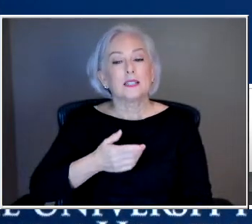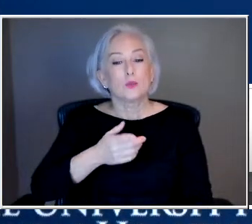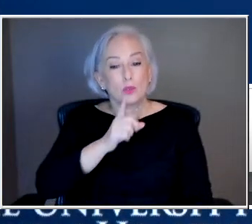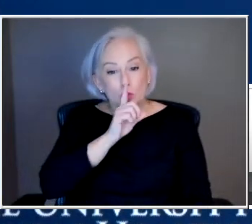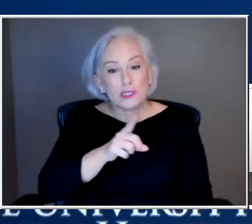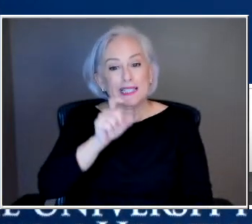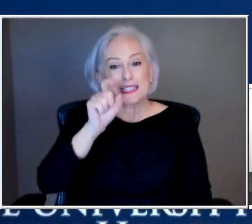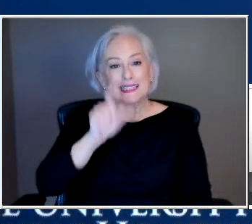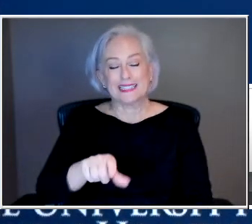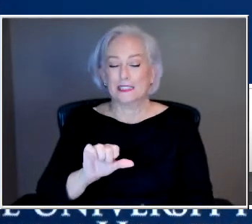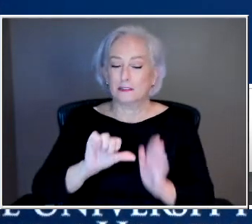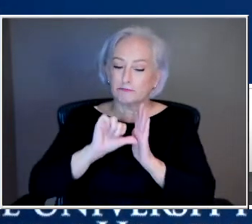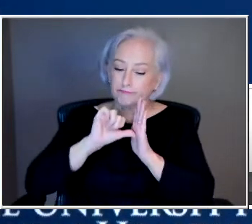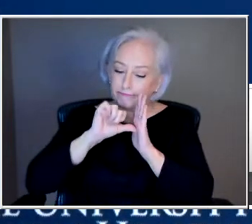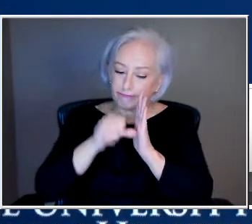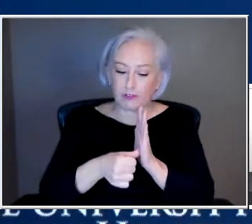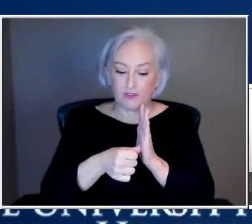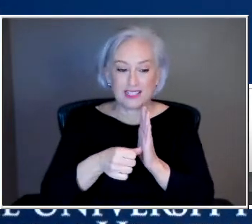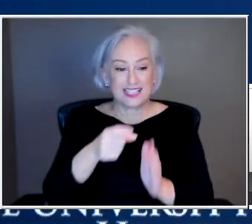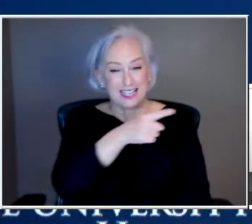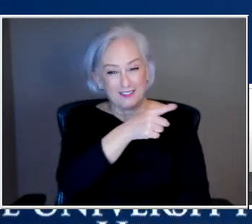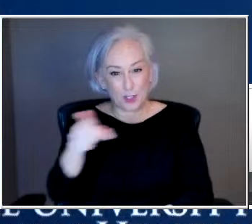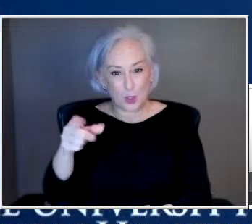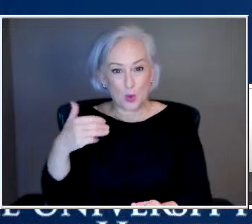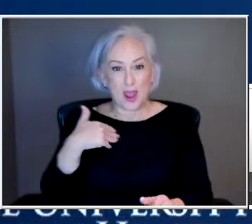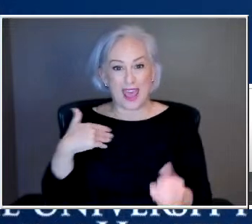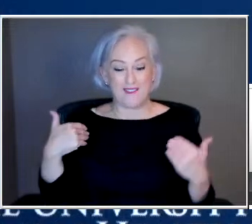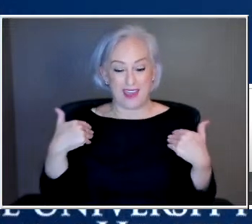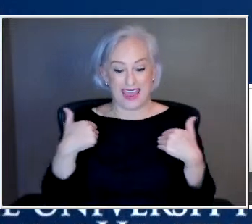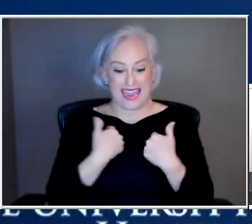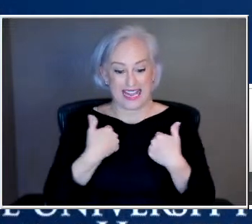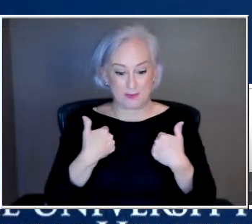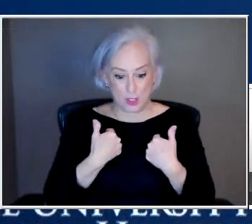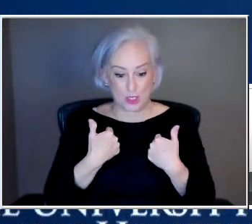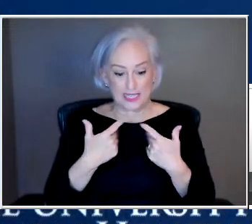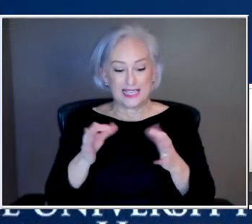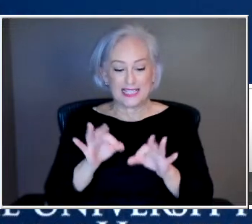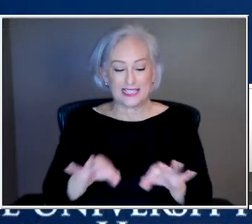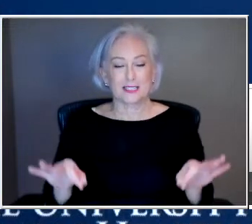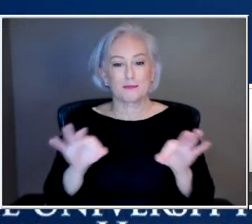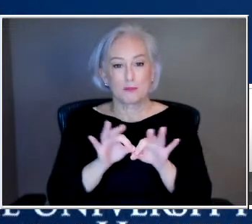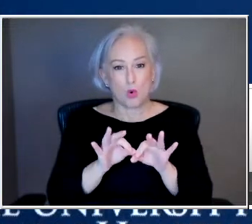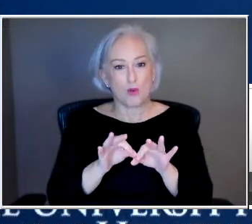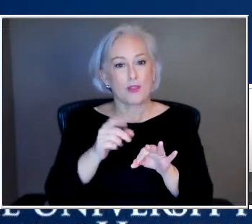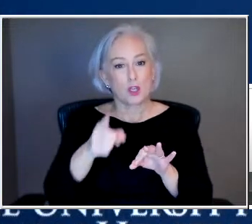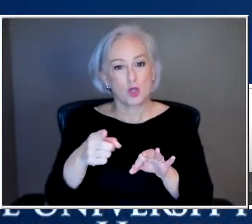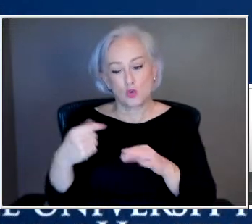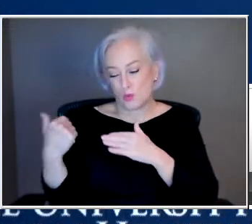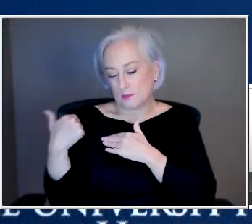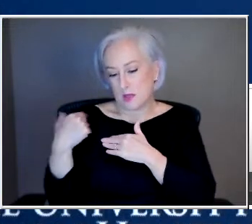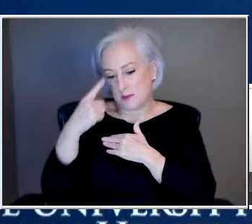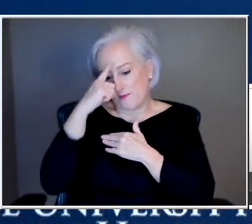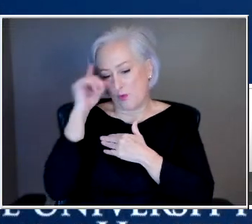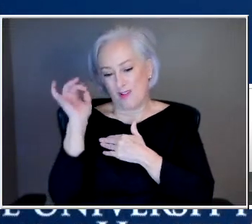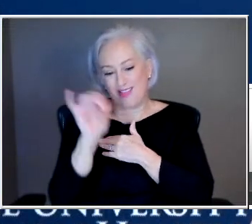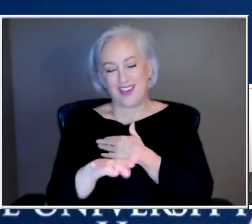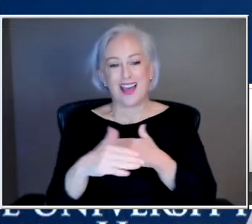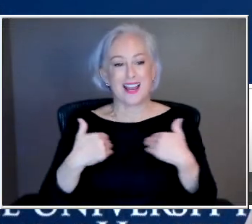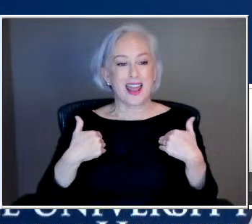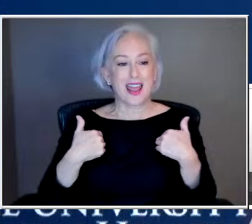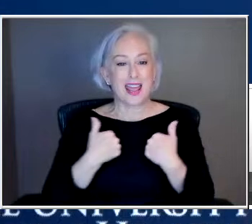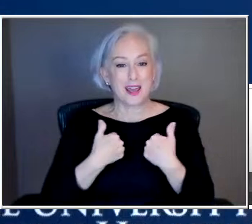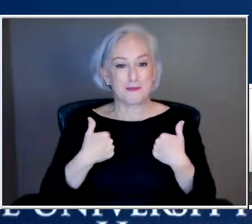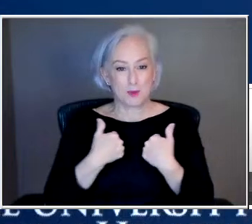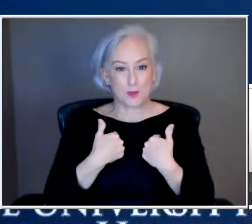that if you do have animals, it is vitally important to be responsible for those animals. So certainly we know bubonic plague can be spread